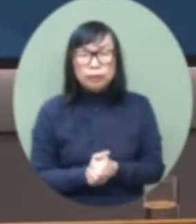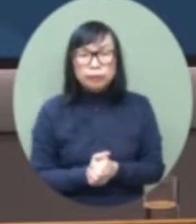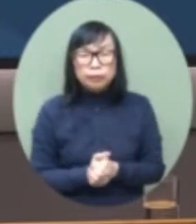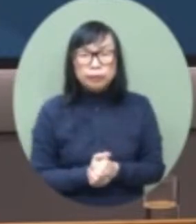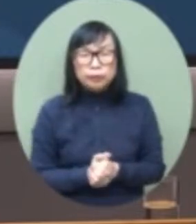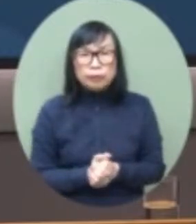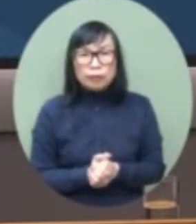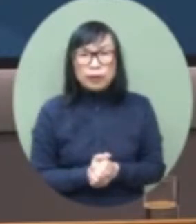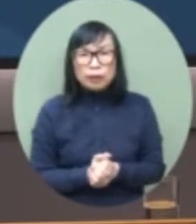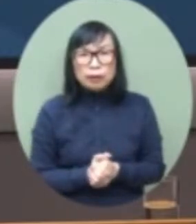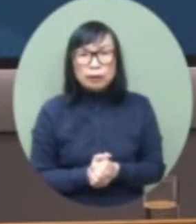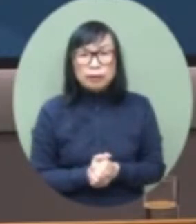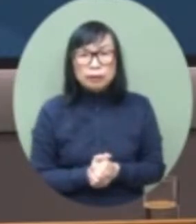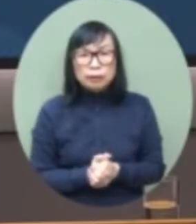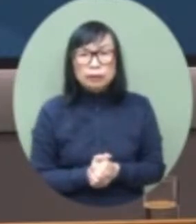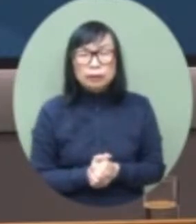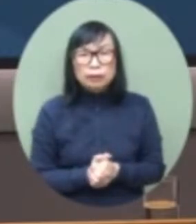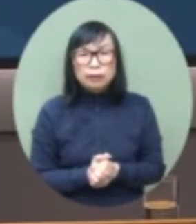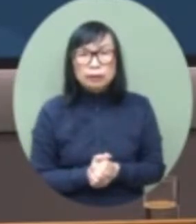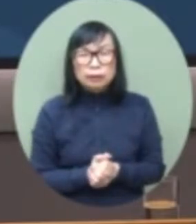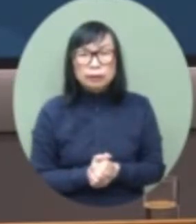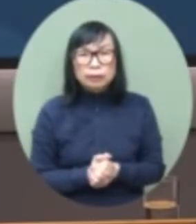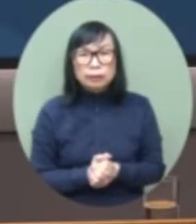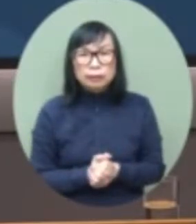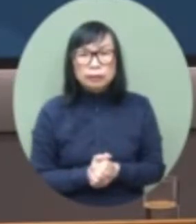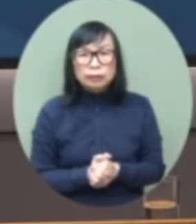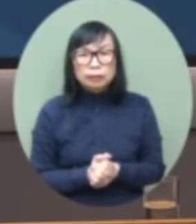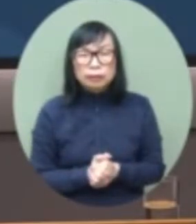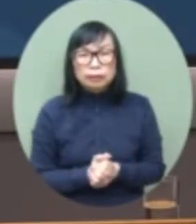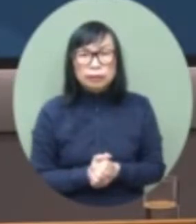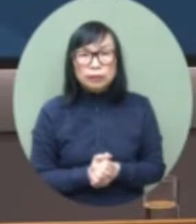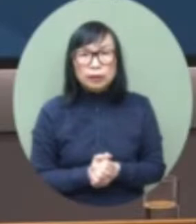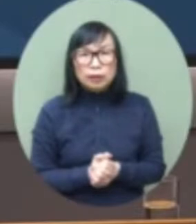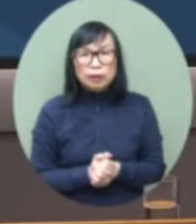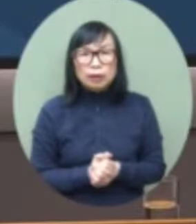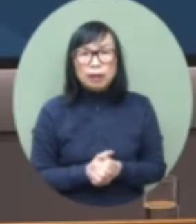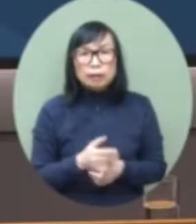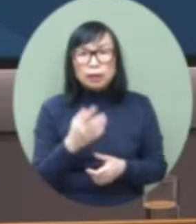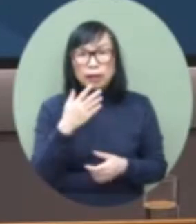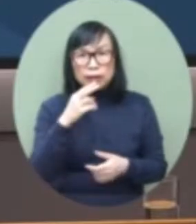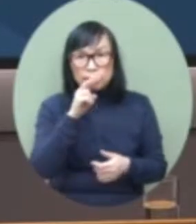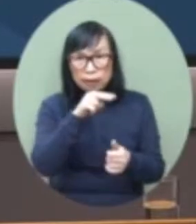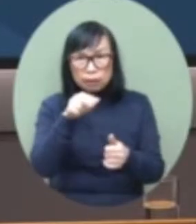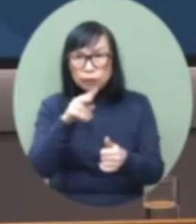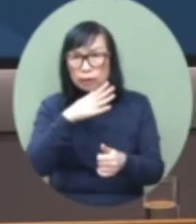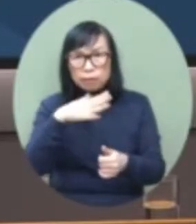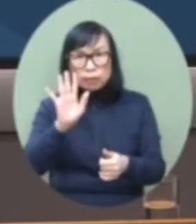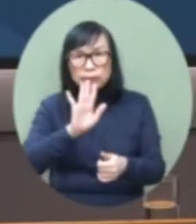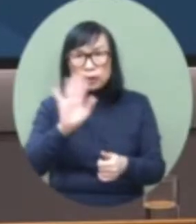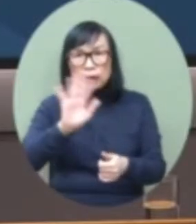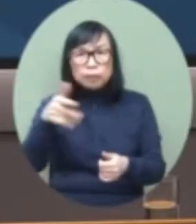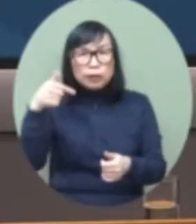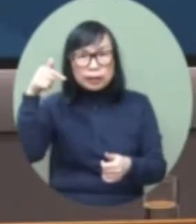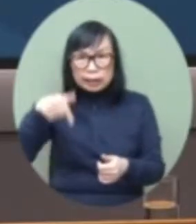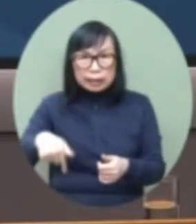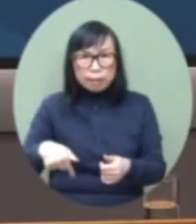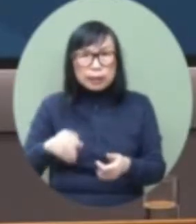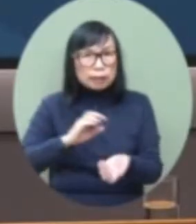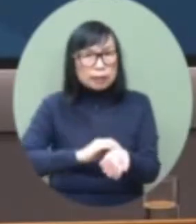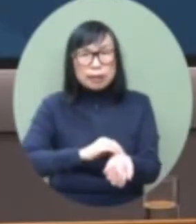definitive or very sophisticated medical treatment. So based on the observation and also the experts' view, it's